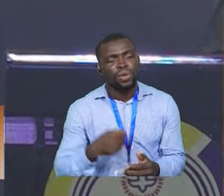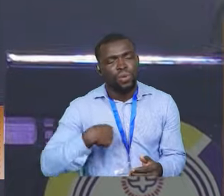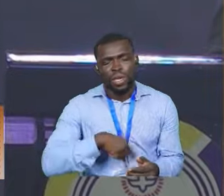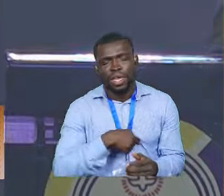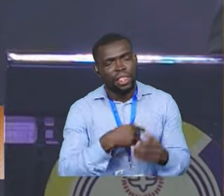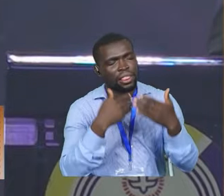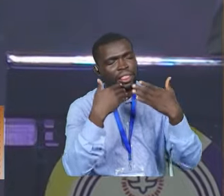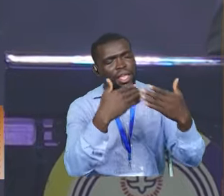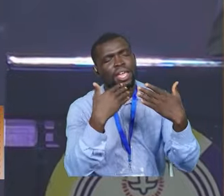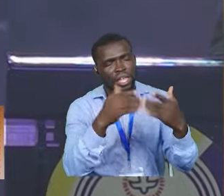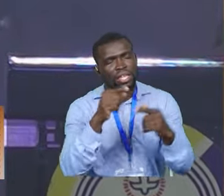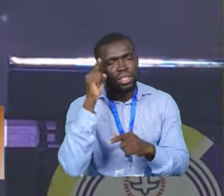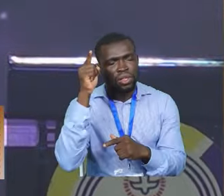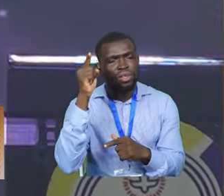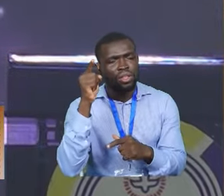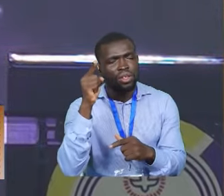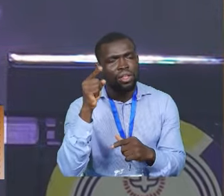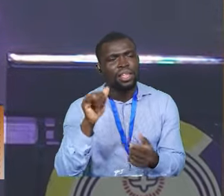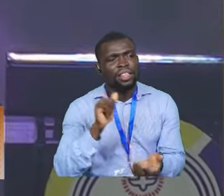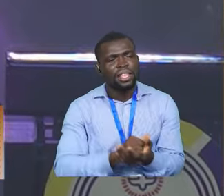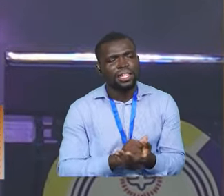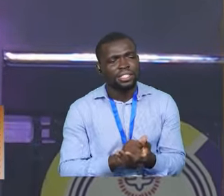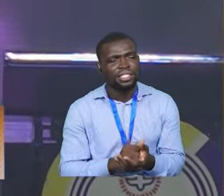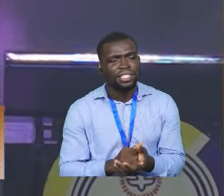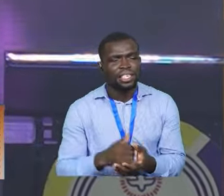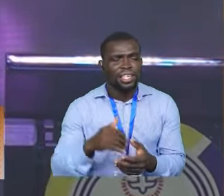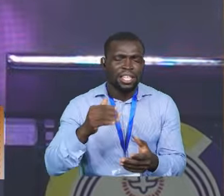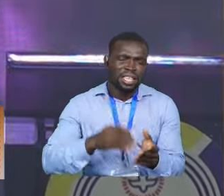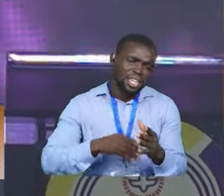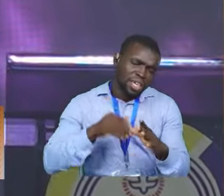boom. Atu hallelujah